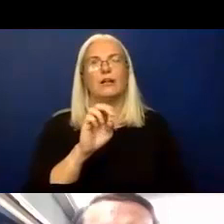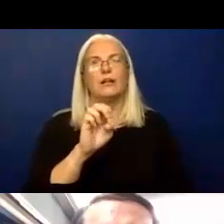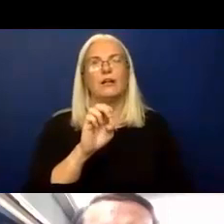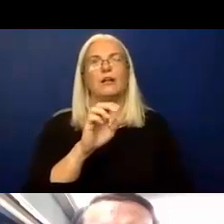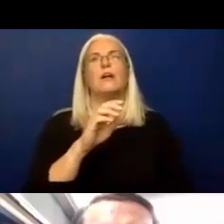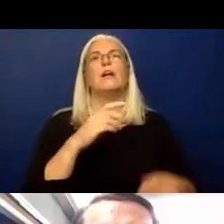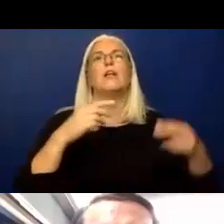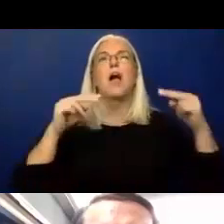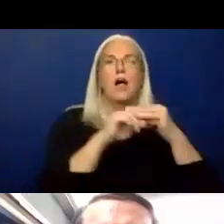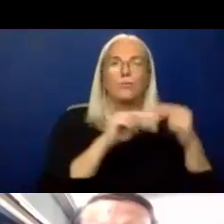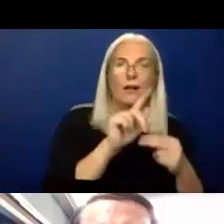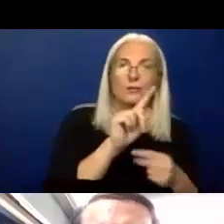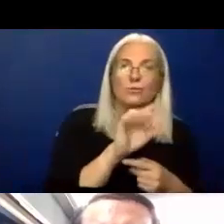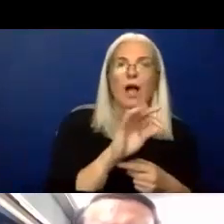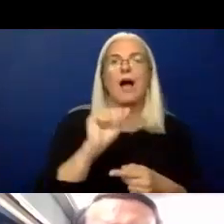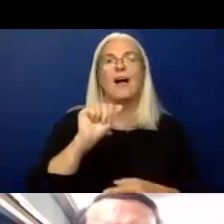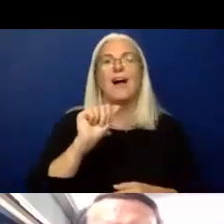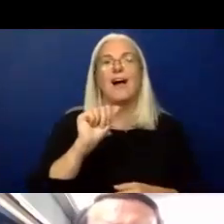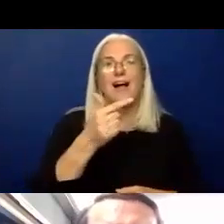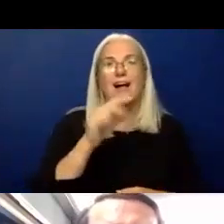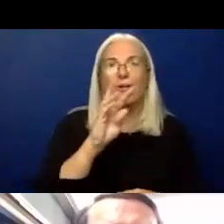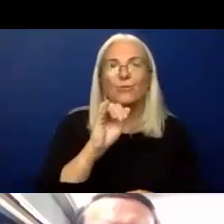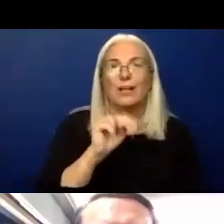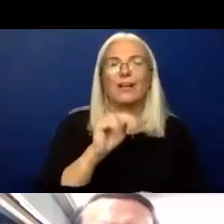Understood. Thanks, Chief Nichols. Appreciate you.